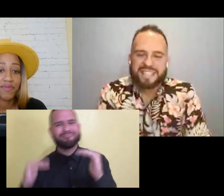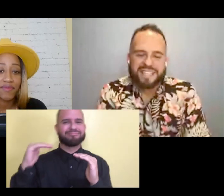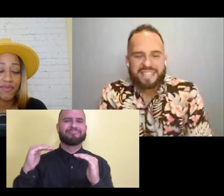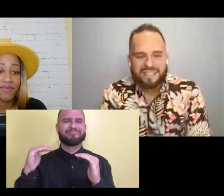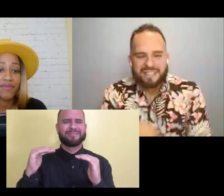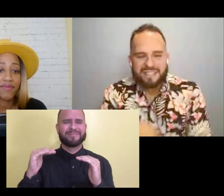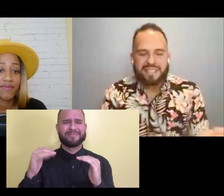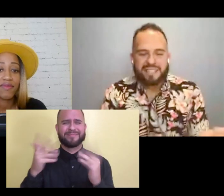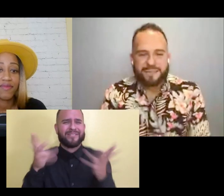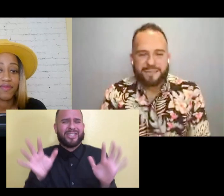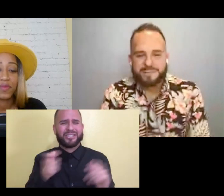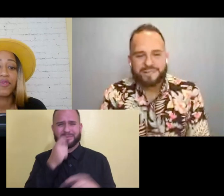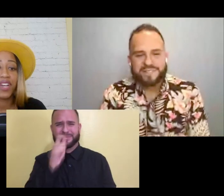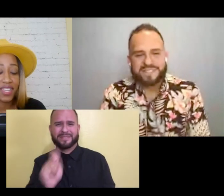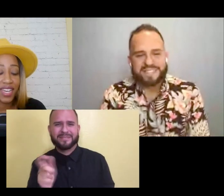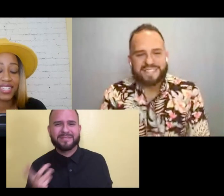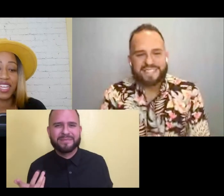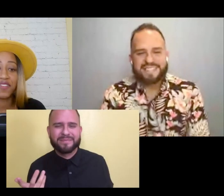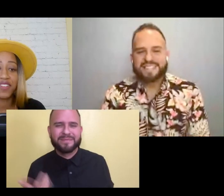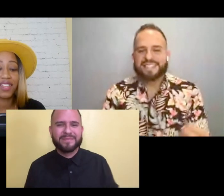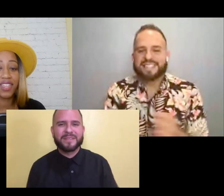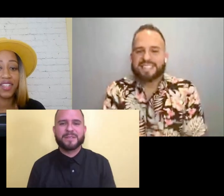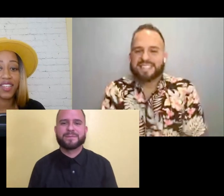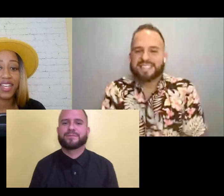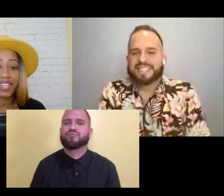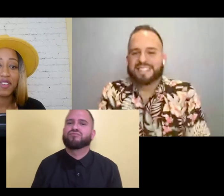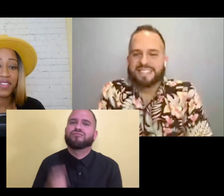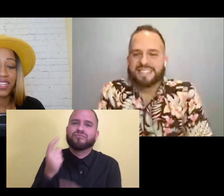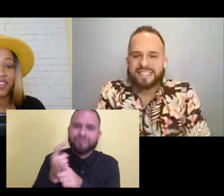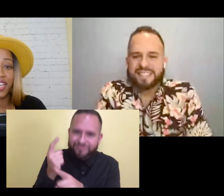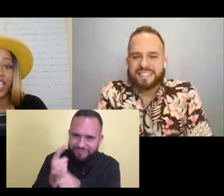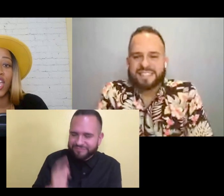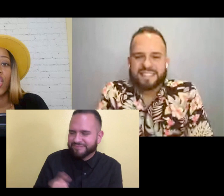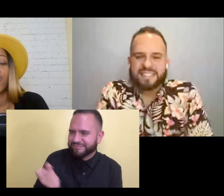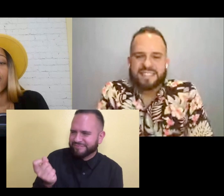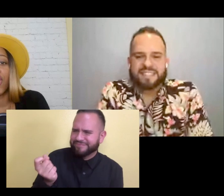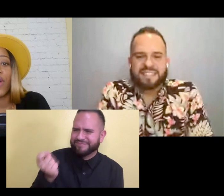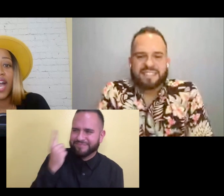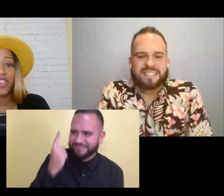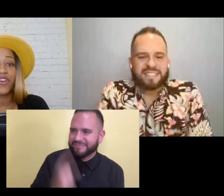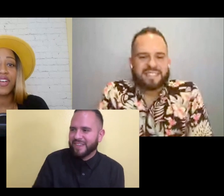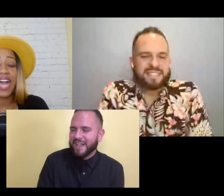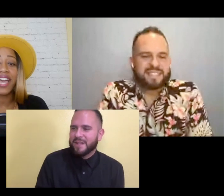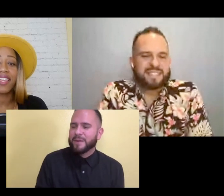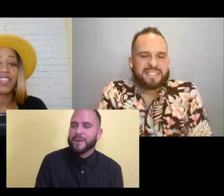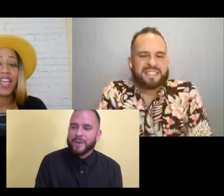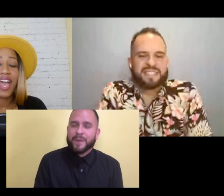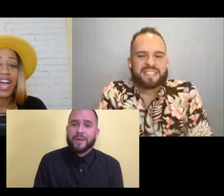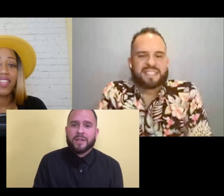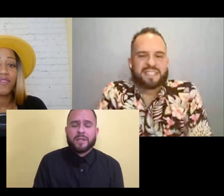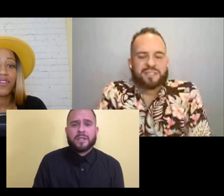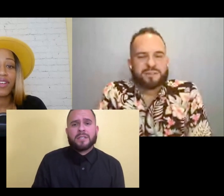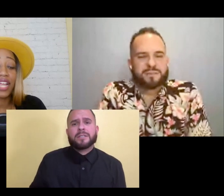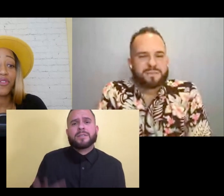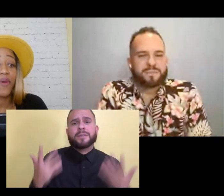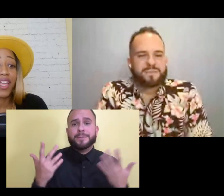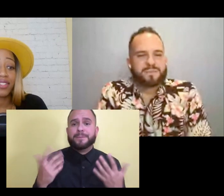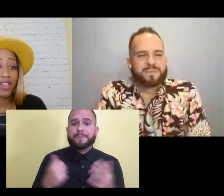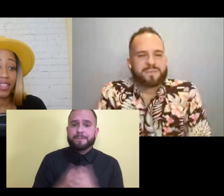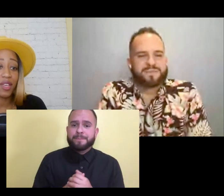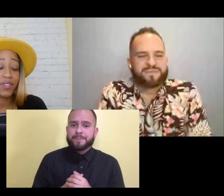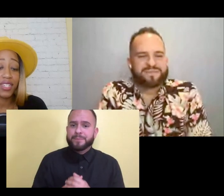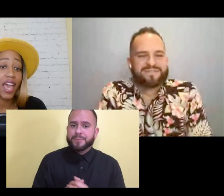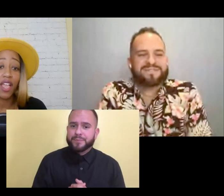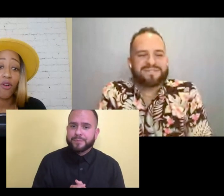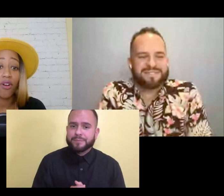forward. Right. I definitely hear that. So how long? I don't know any